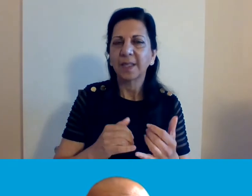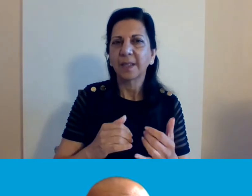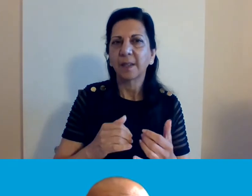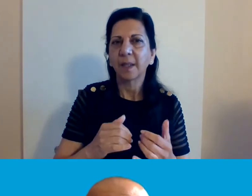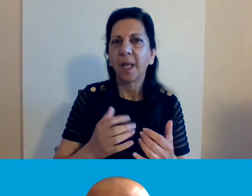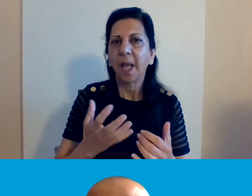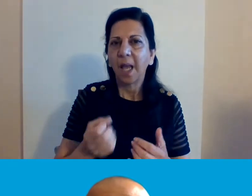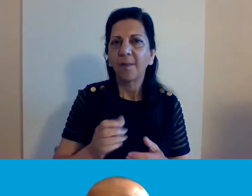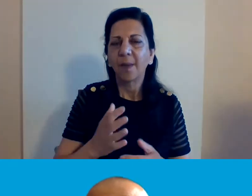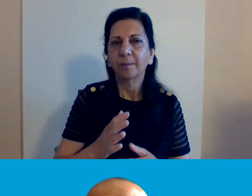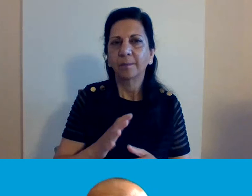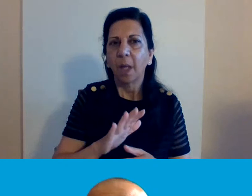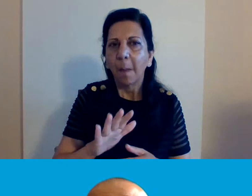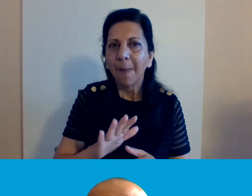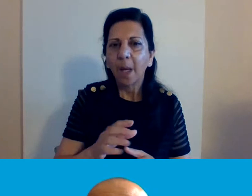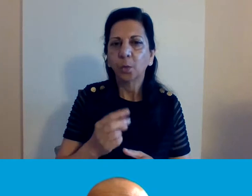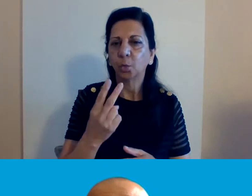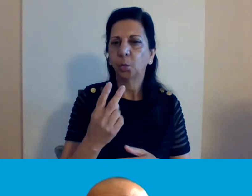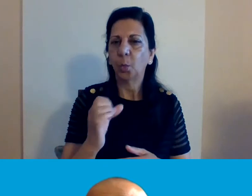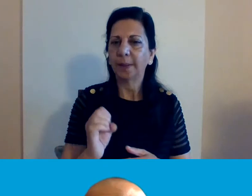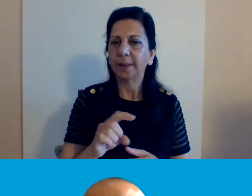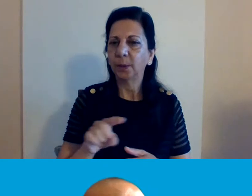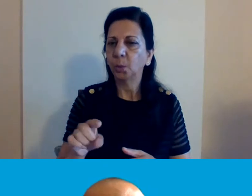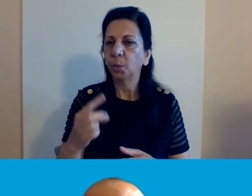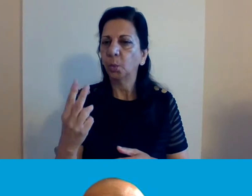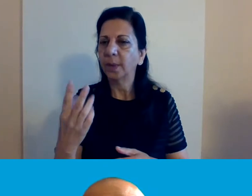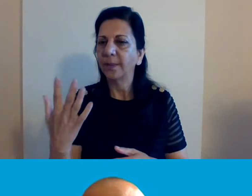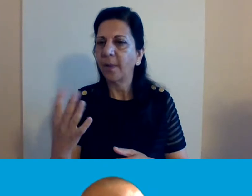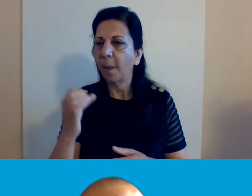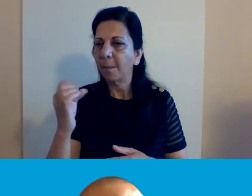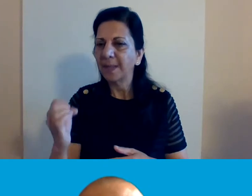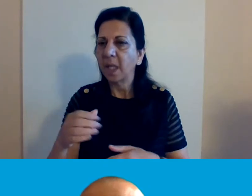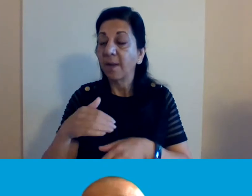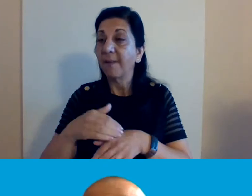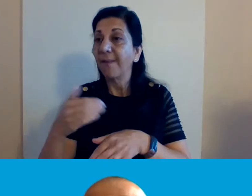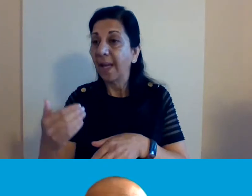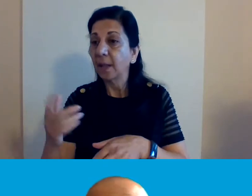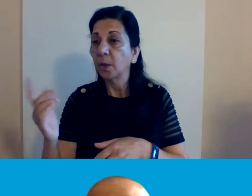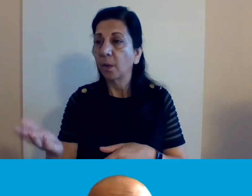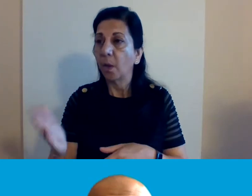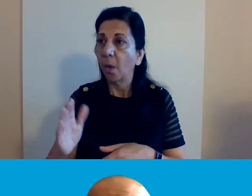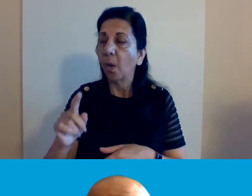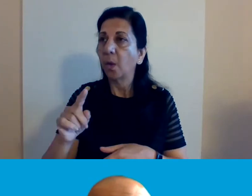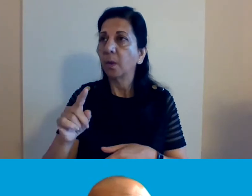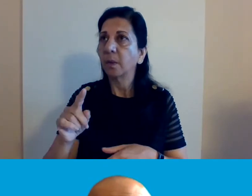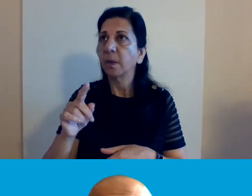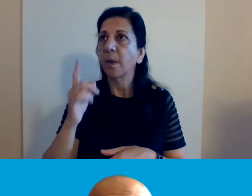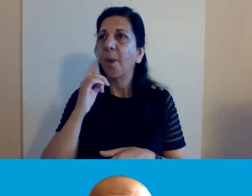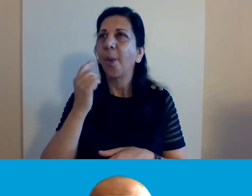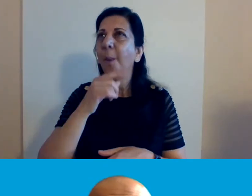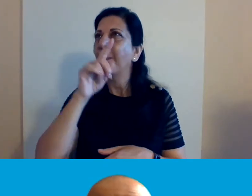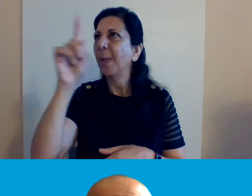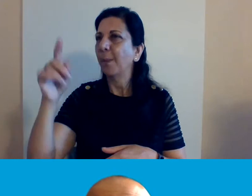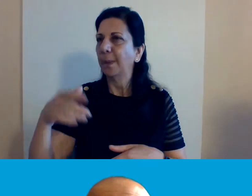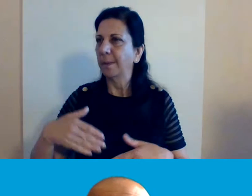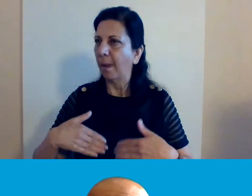25% effect on somebody's health and well-being. And it's all of the wider determinants, diet,